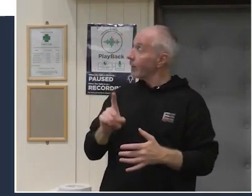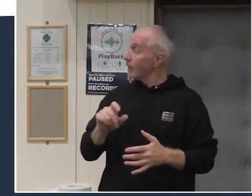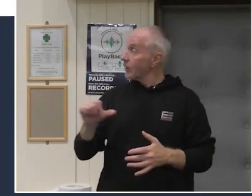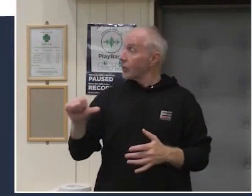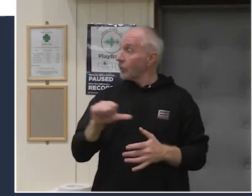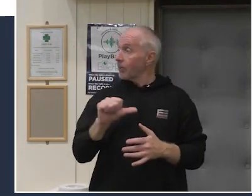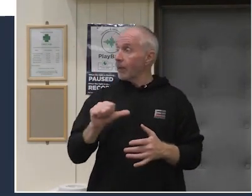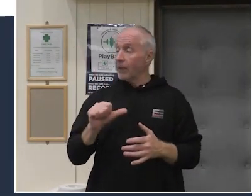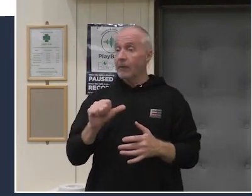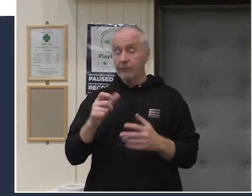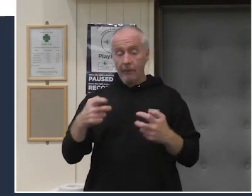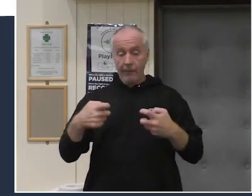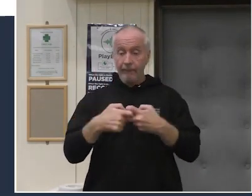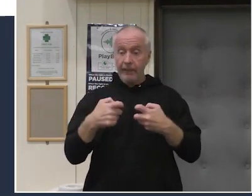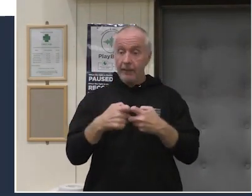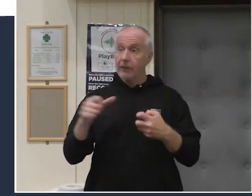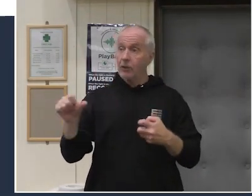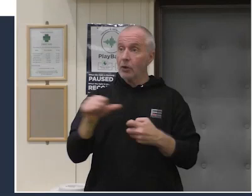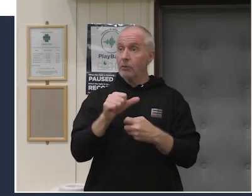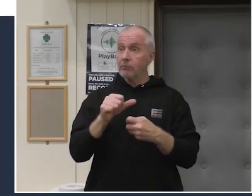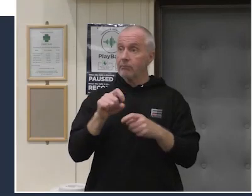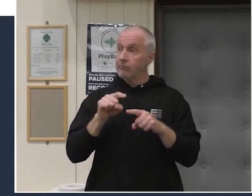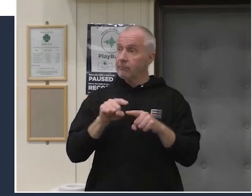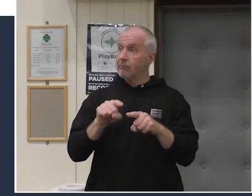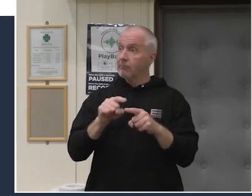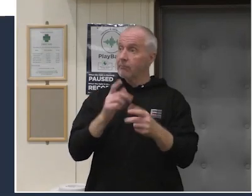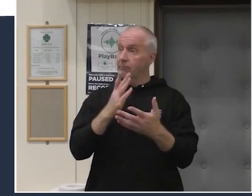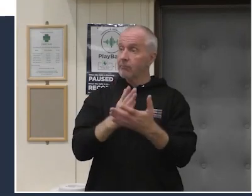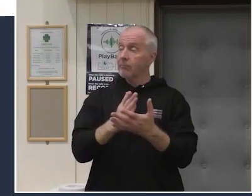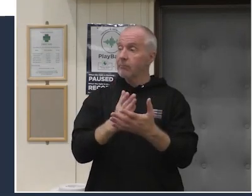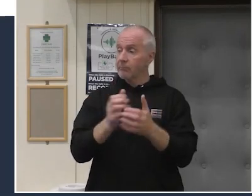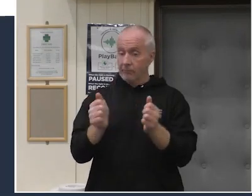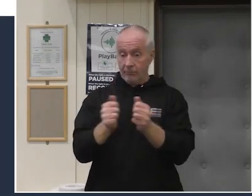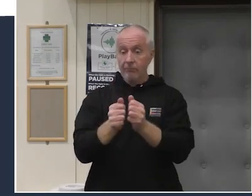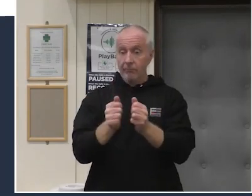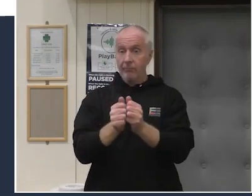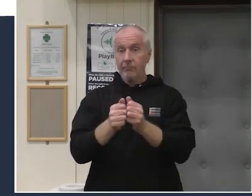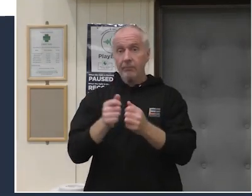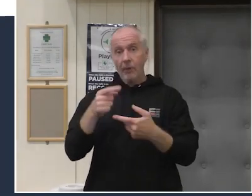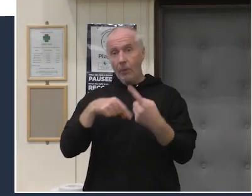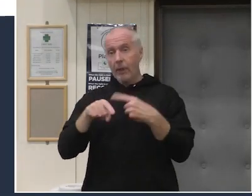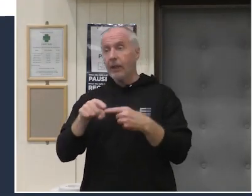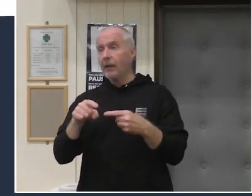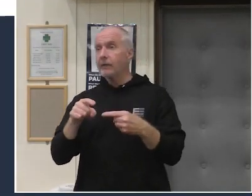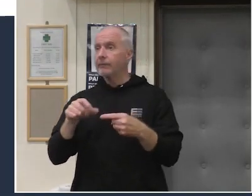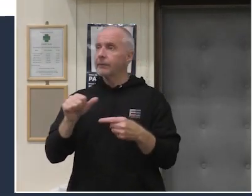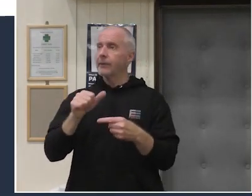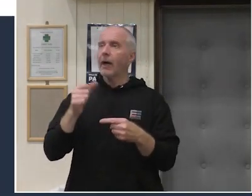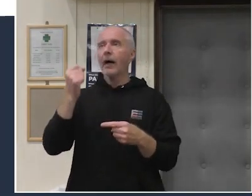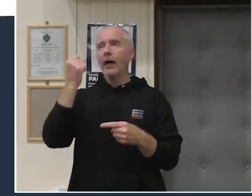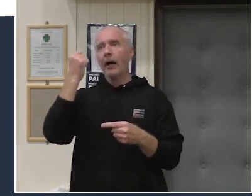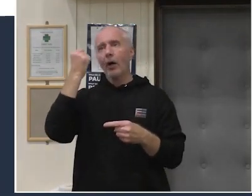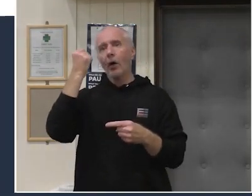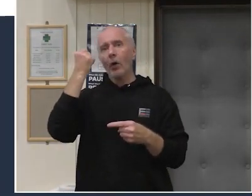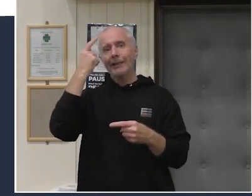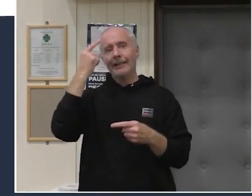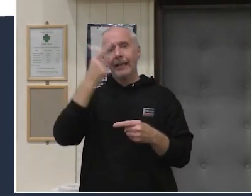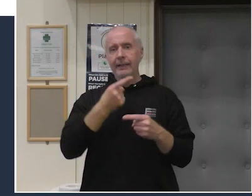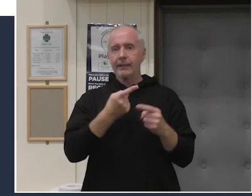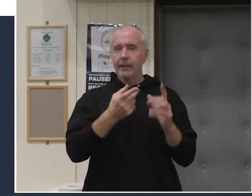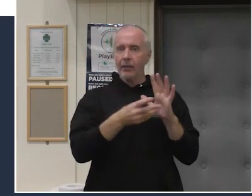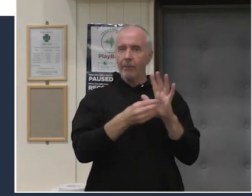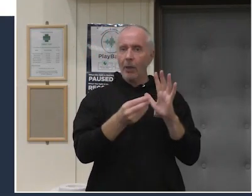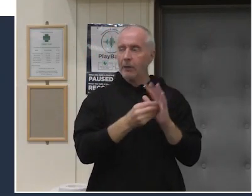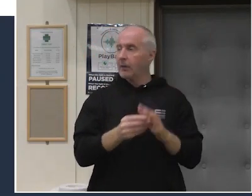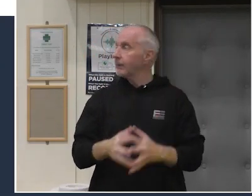relatively valid. We've still got something which we can understand the model of.